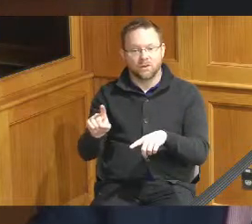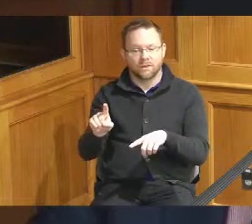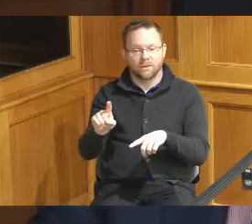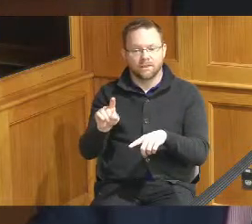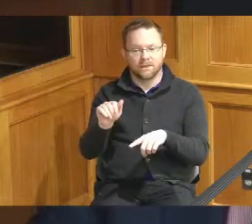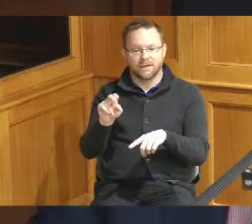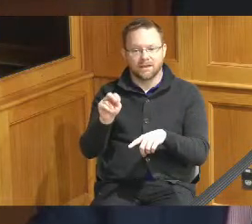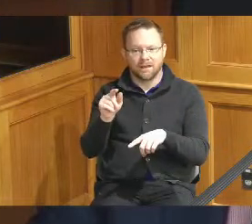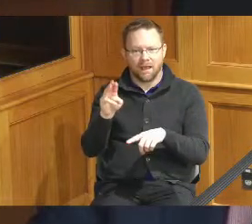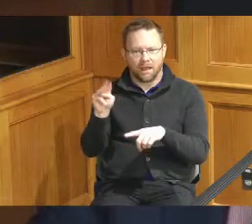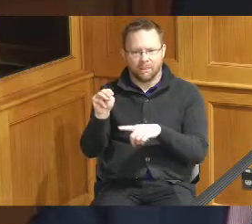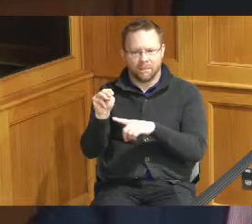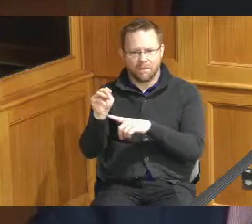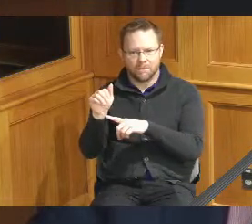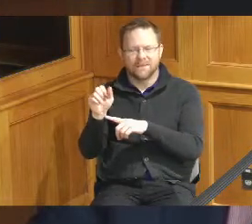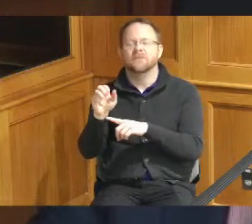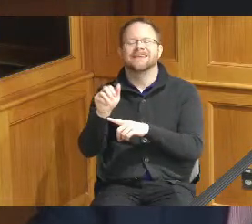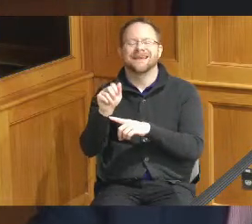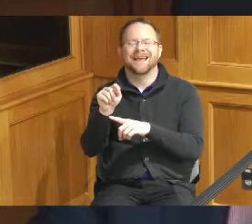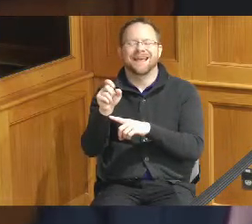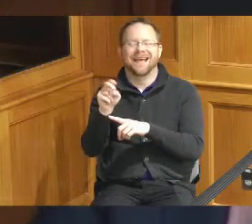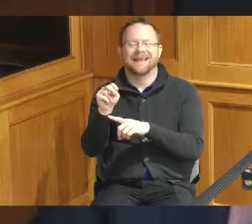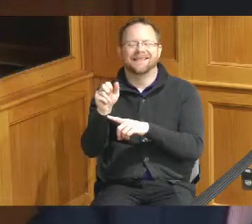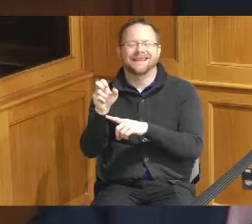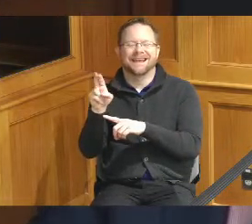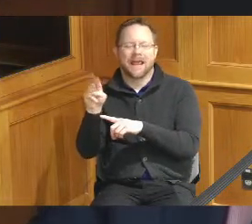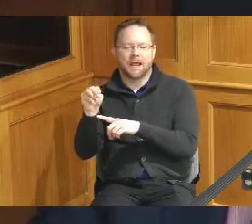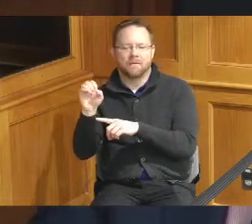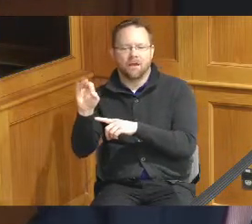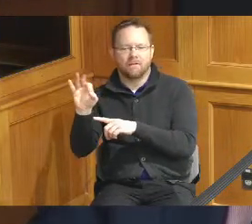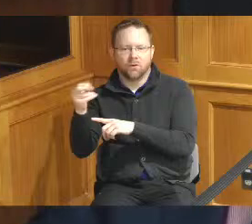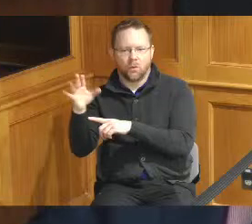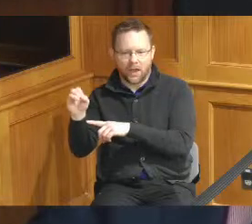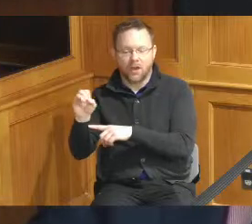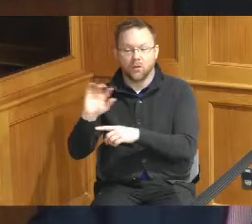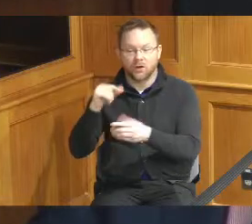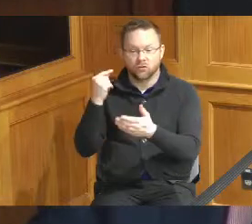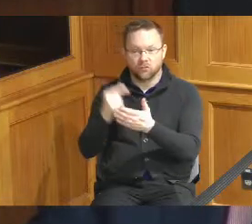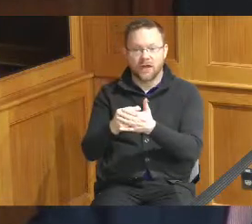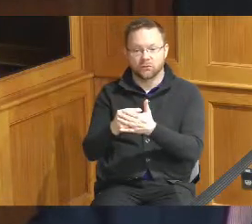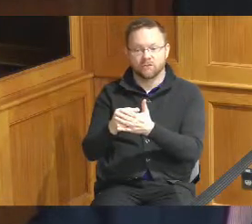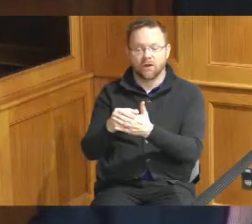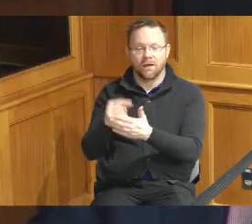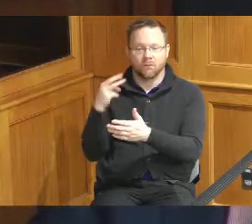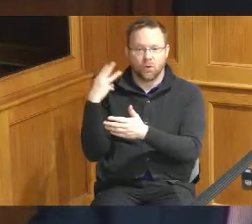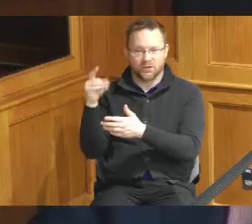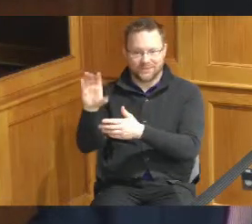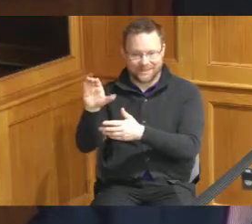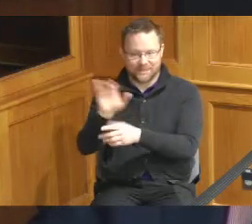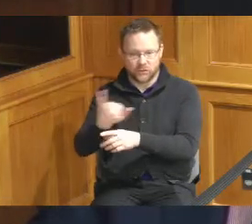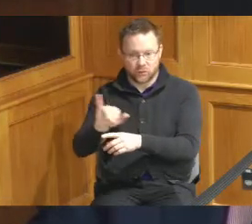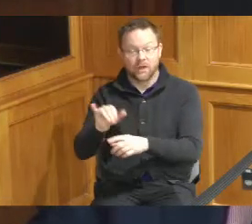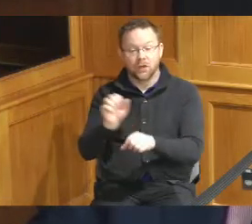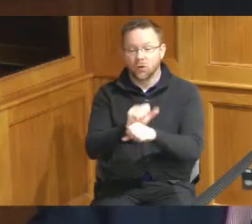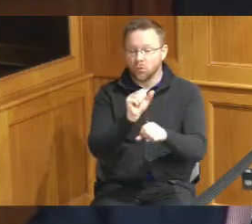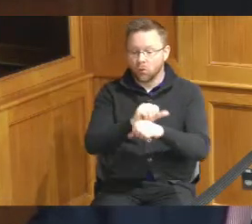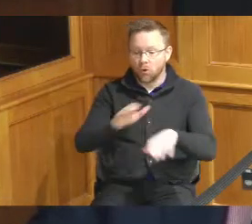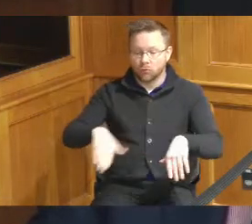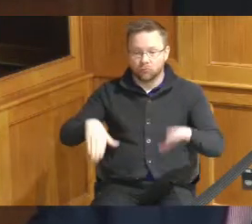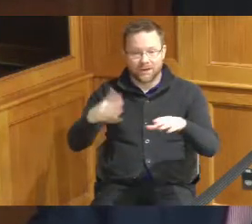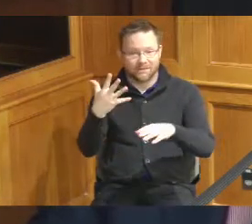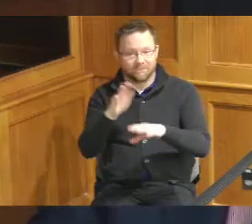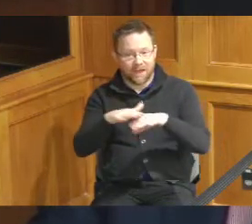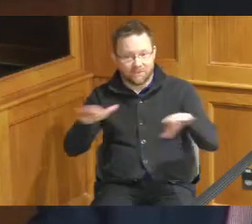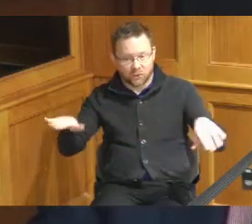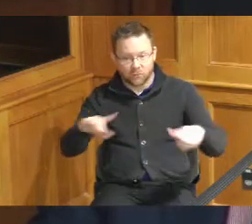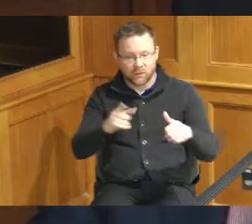Ohio and is a graduate of the DeSales School of Technology in Washington, D.C. And whereas while working and raising 5 children with his